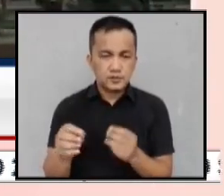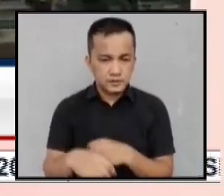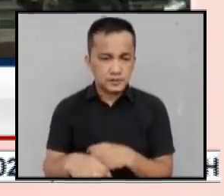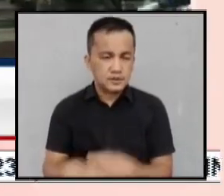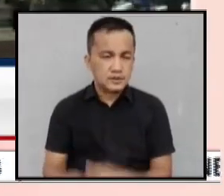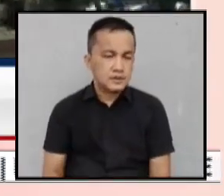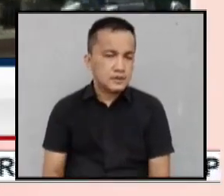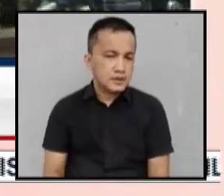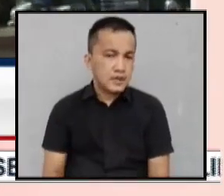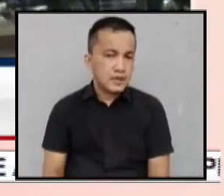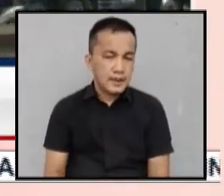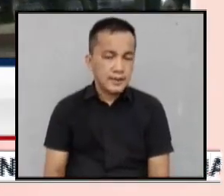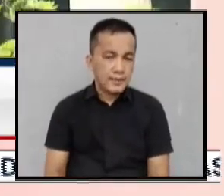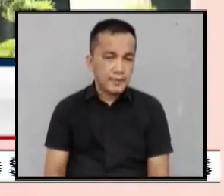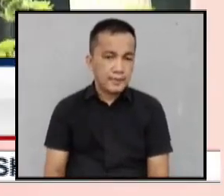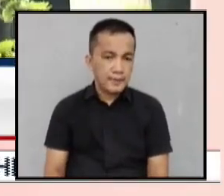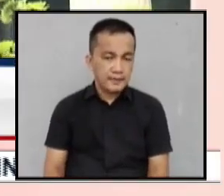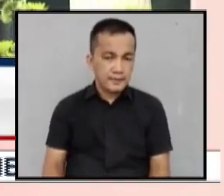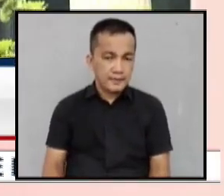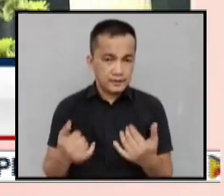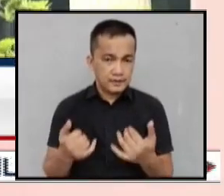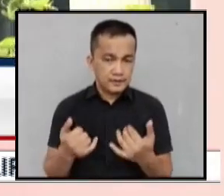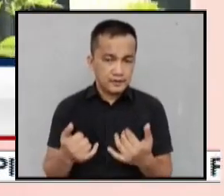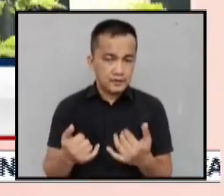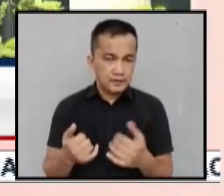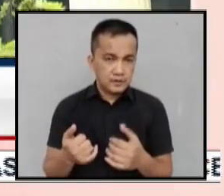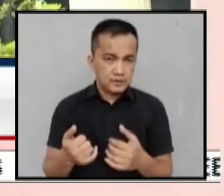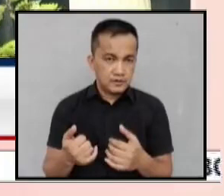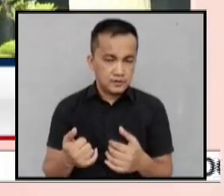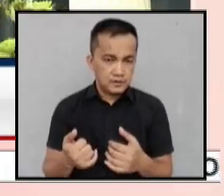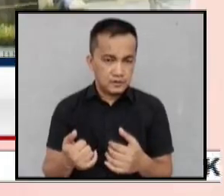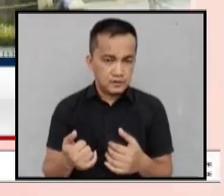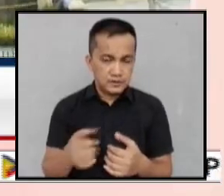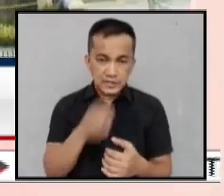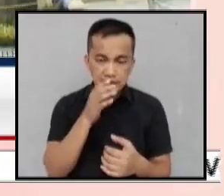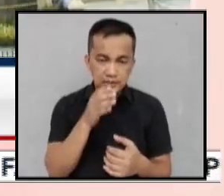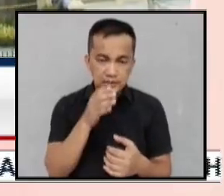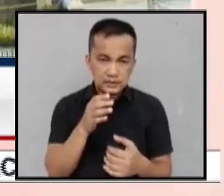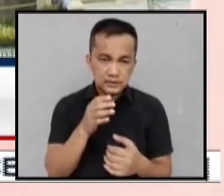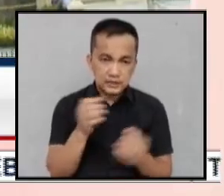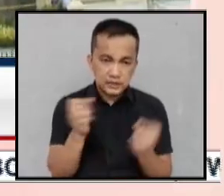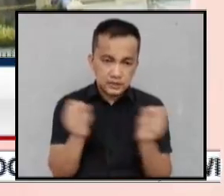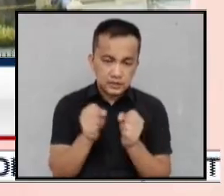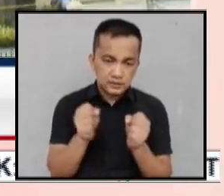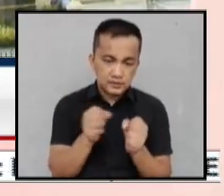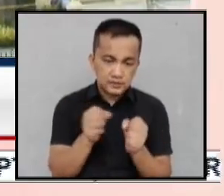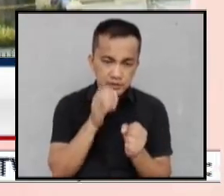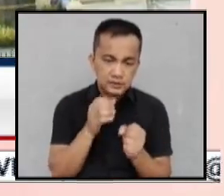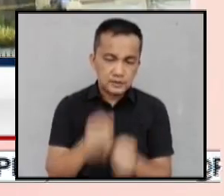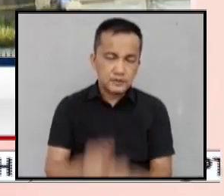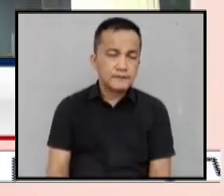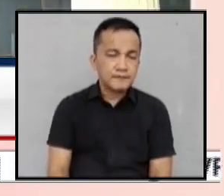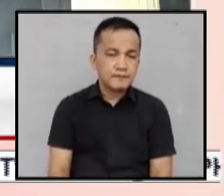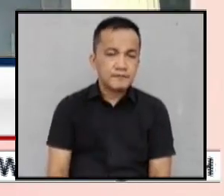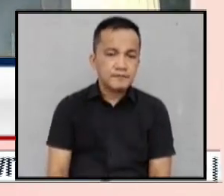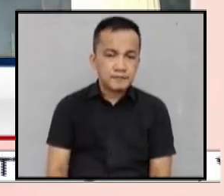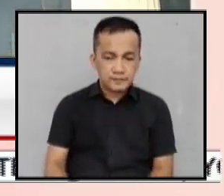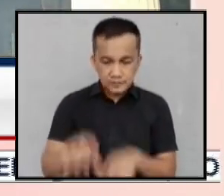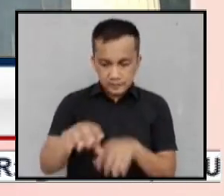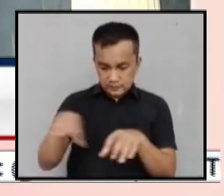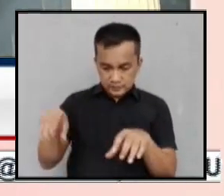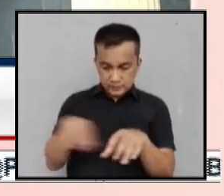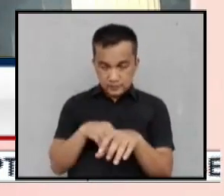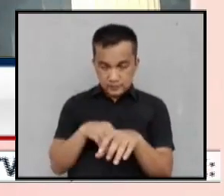the back of right now, there's a canteen, there's a small canteen building at the back of the main